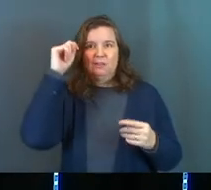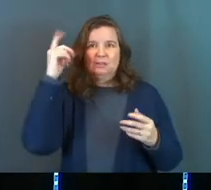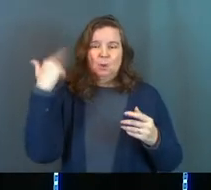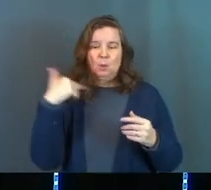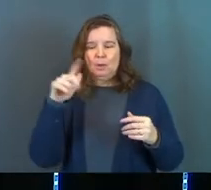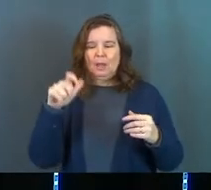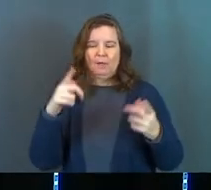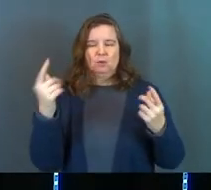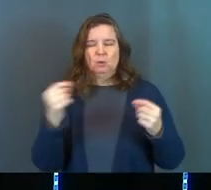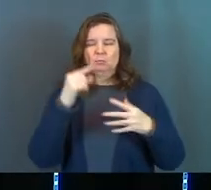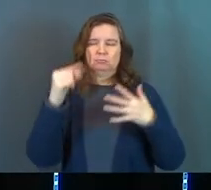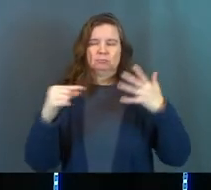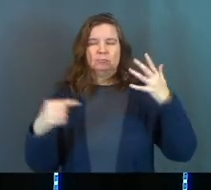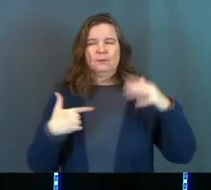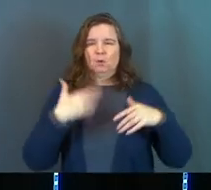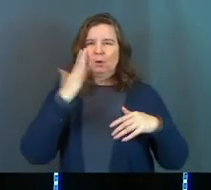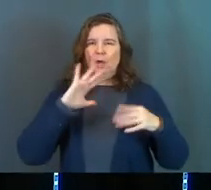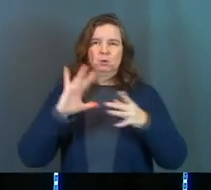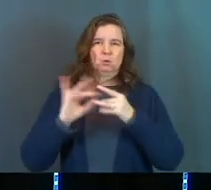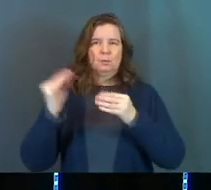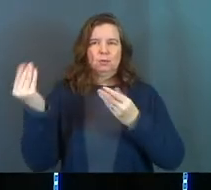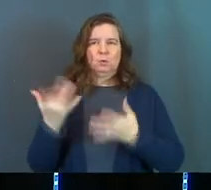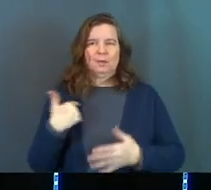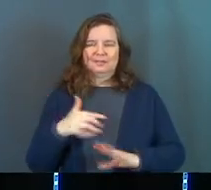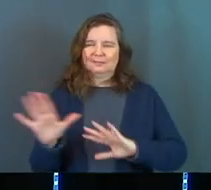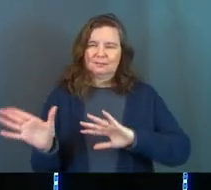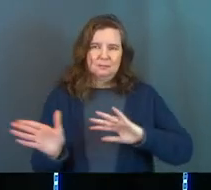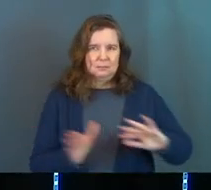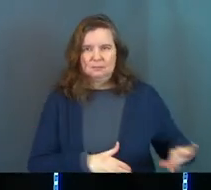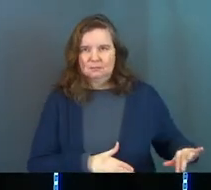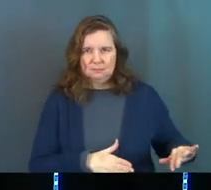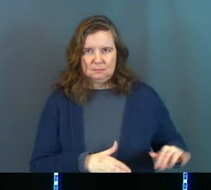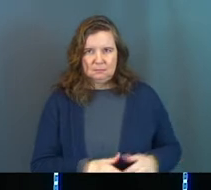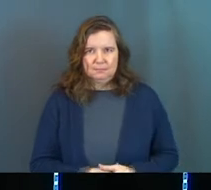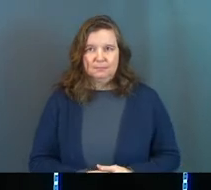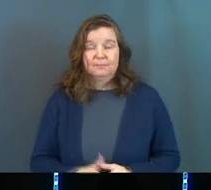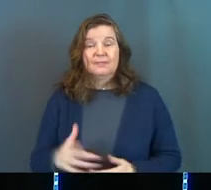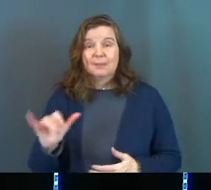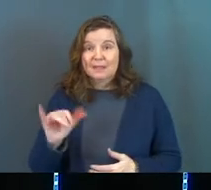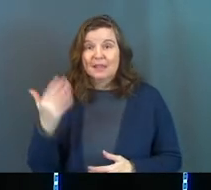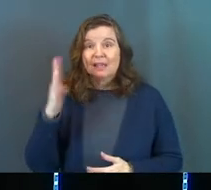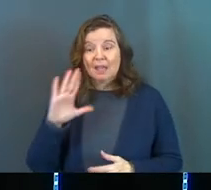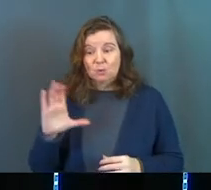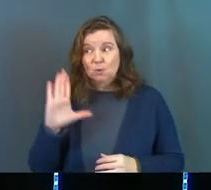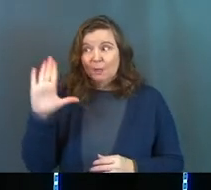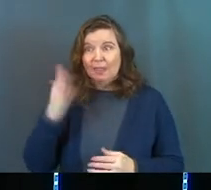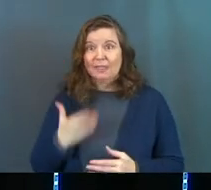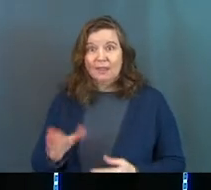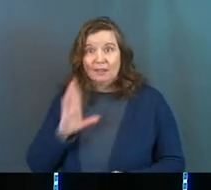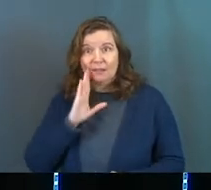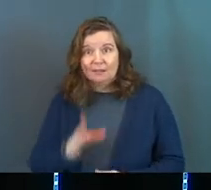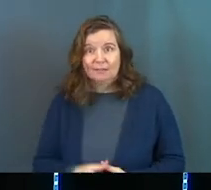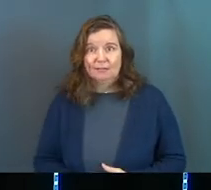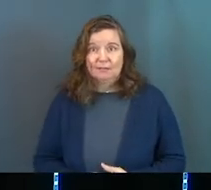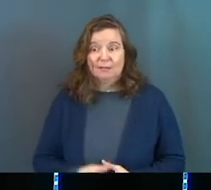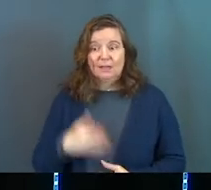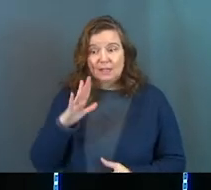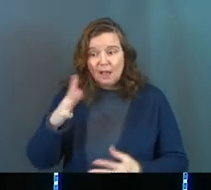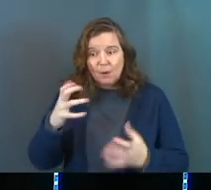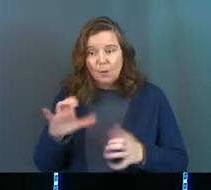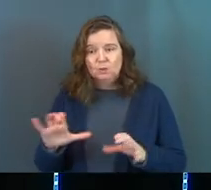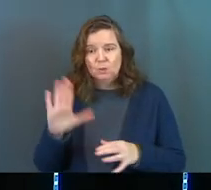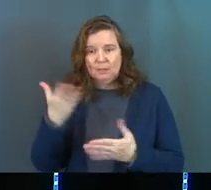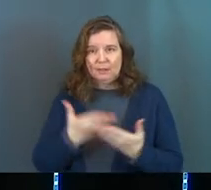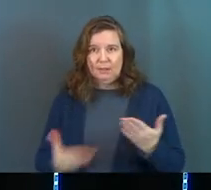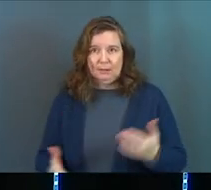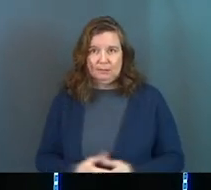like we've got to do stuff in order for God to speak to us. I mean, like God will do his thing. God wants to